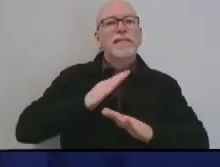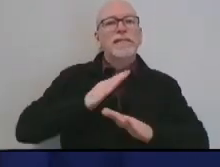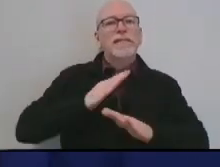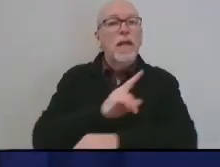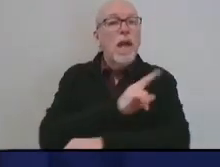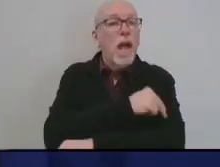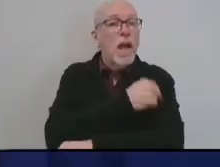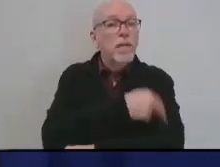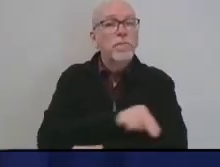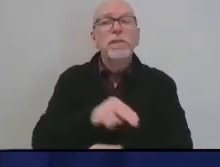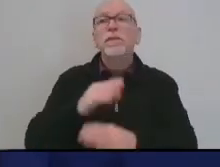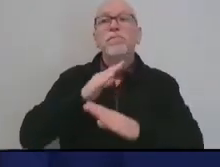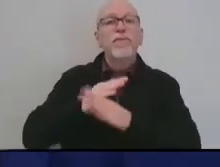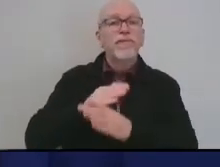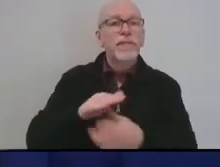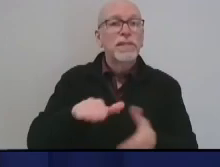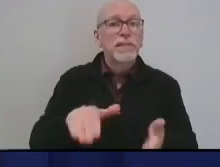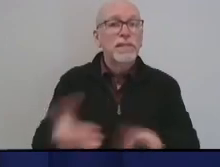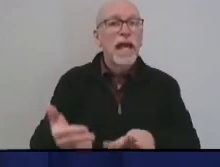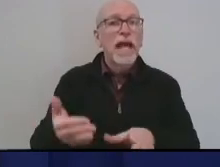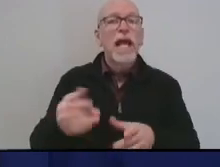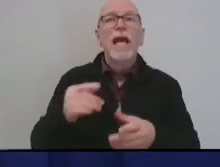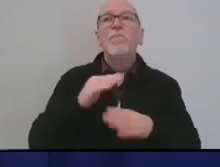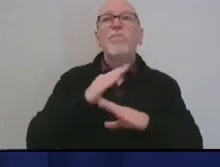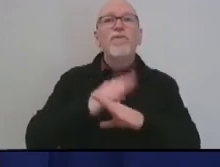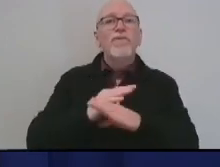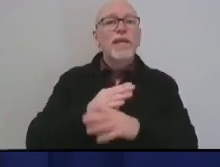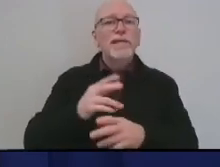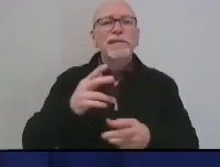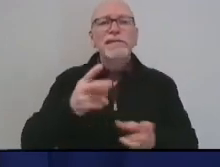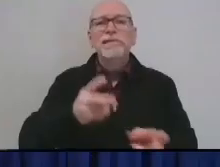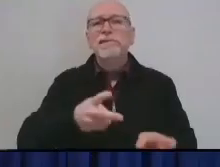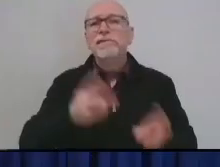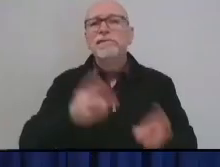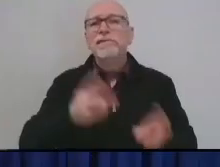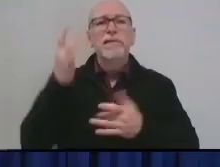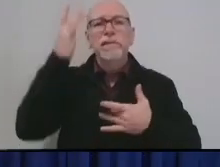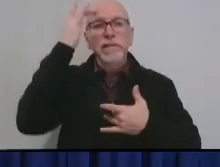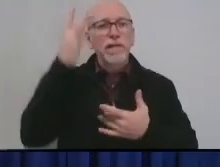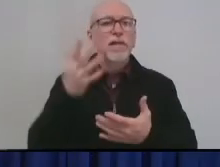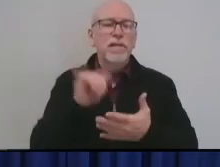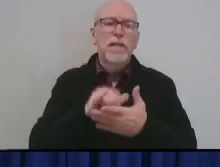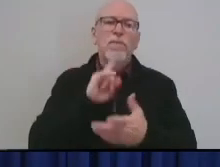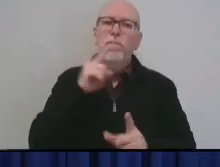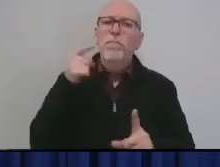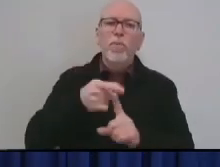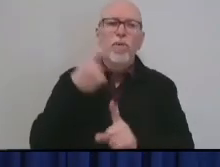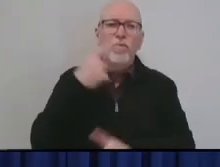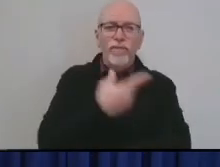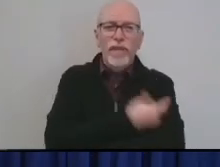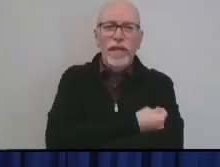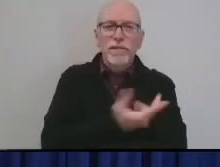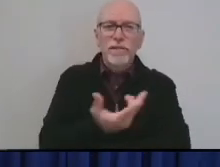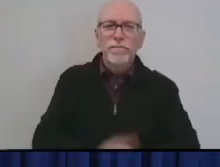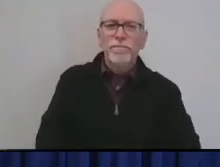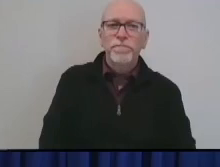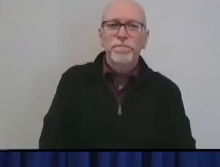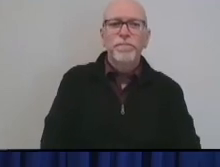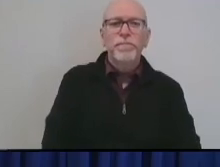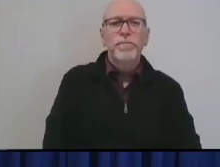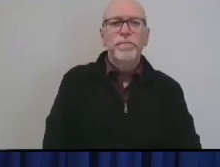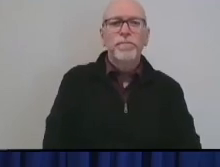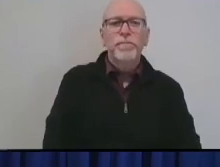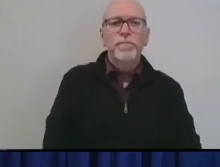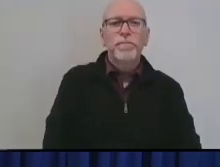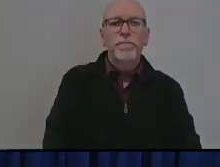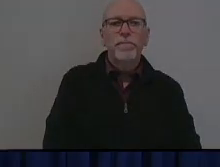death. And that's really the main point about these vaccines. Yeah, and I think looking back on this, one day when we're able to look back